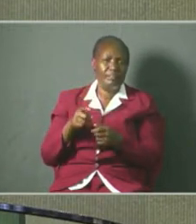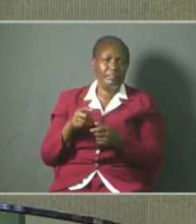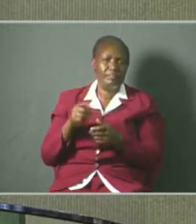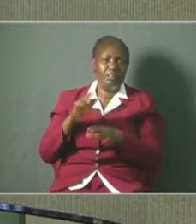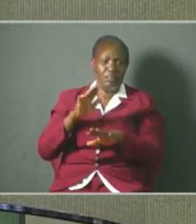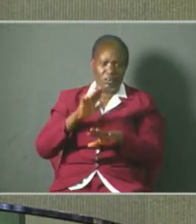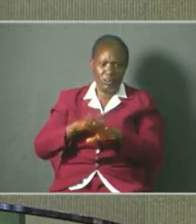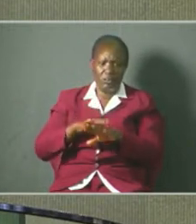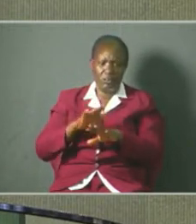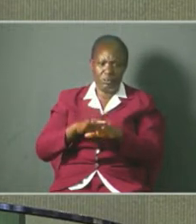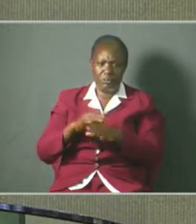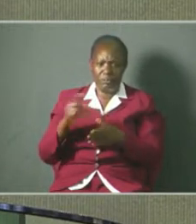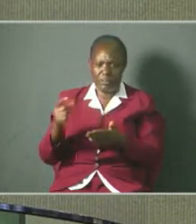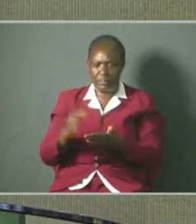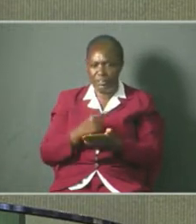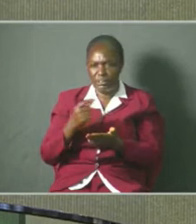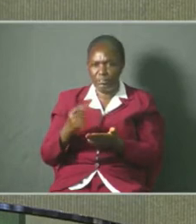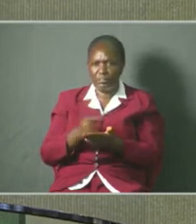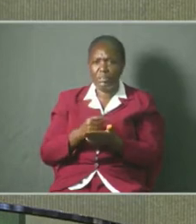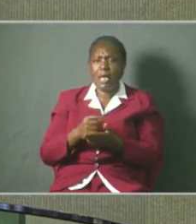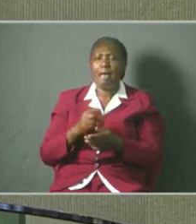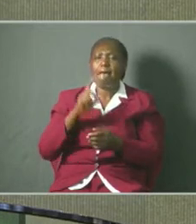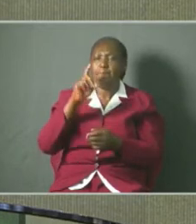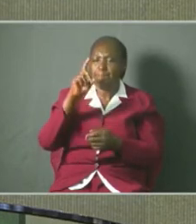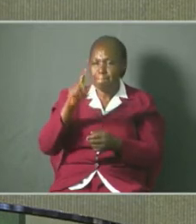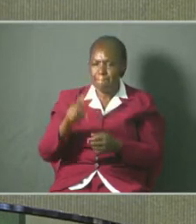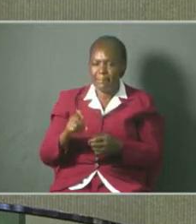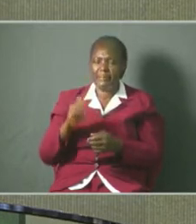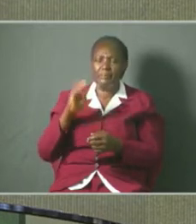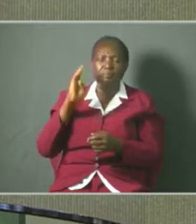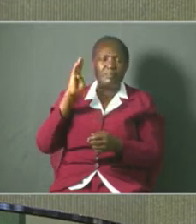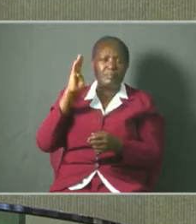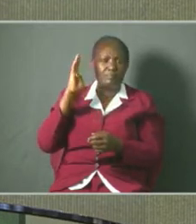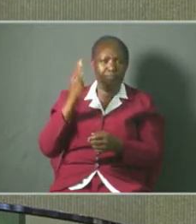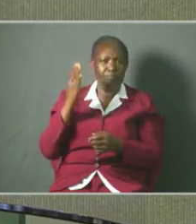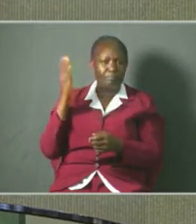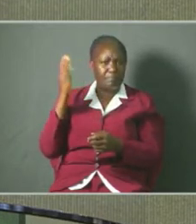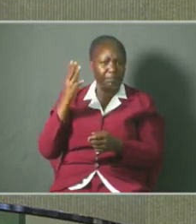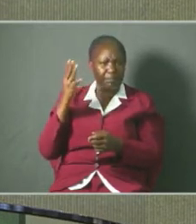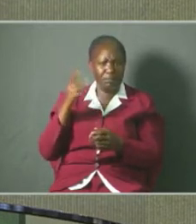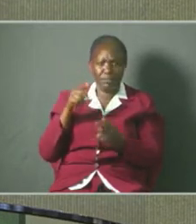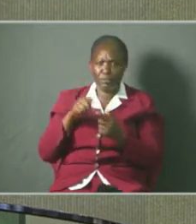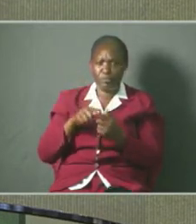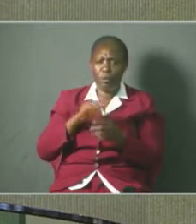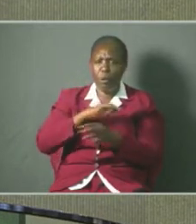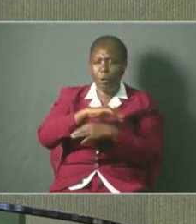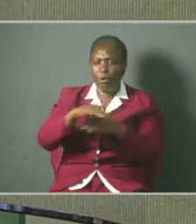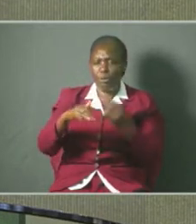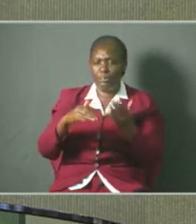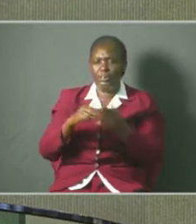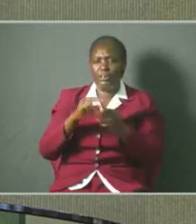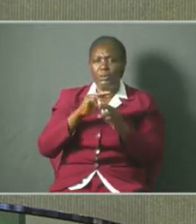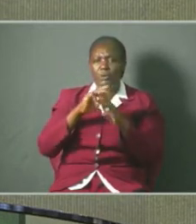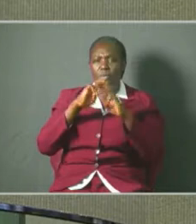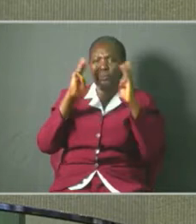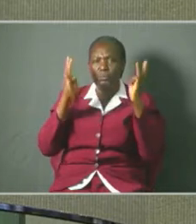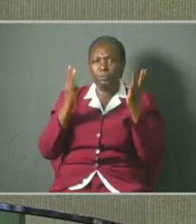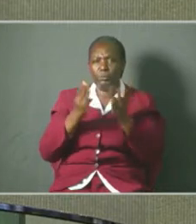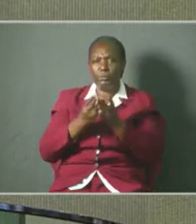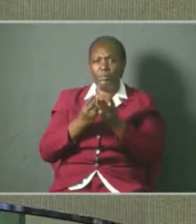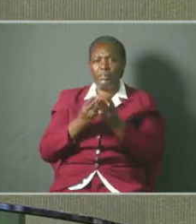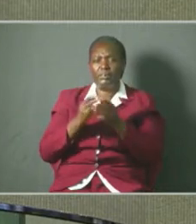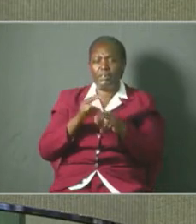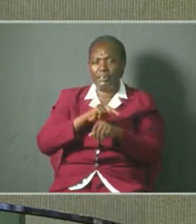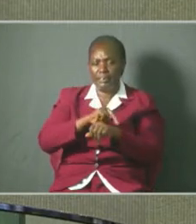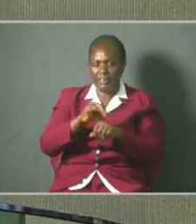news, this gospel, must be preached to all the world as a witness to all the nations, then the end shall